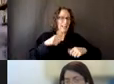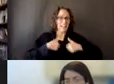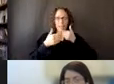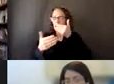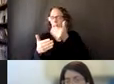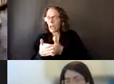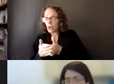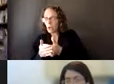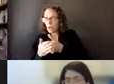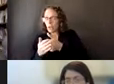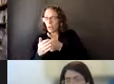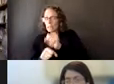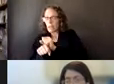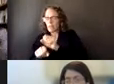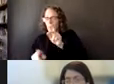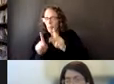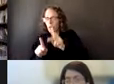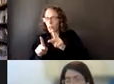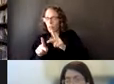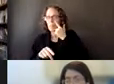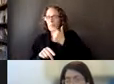seen and understood as people who help